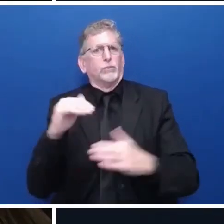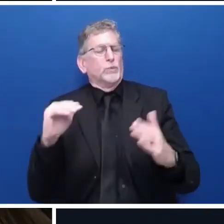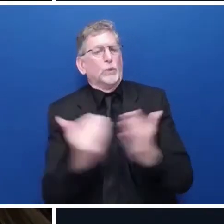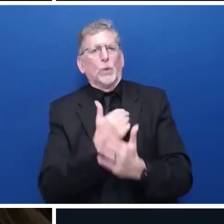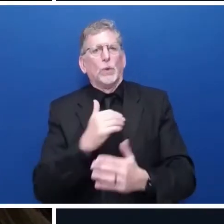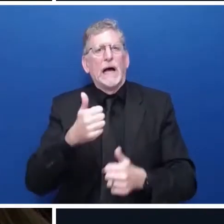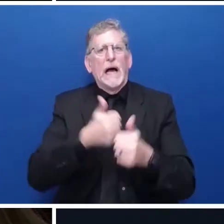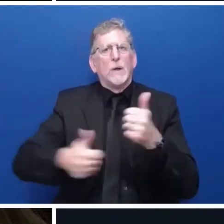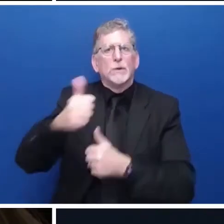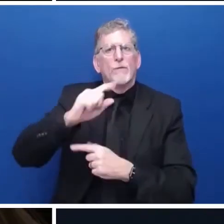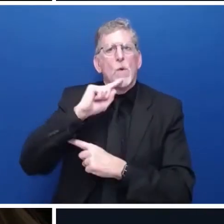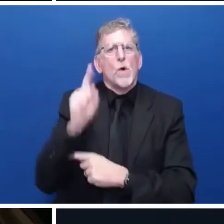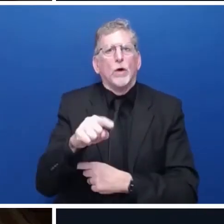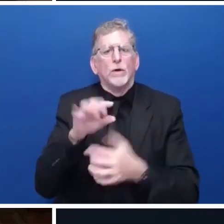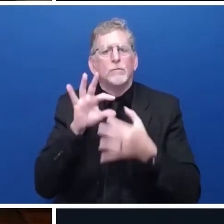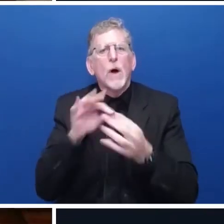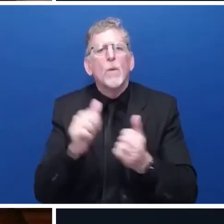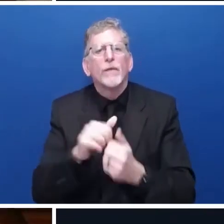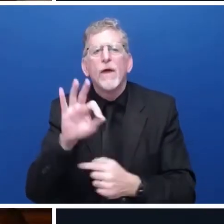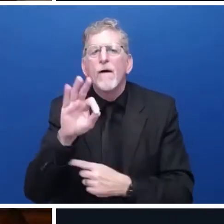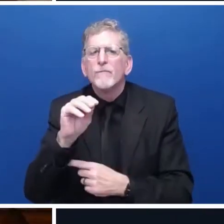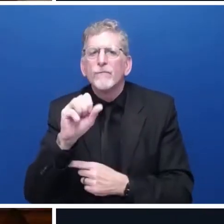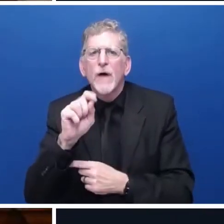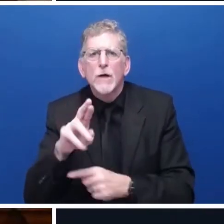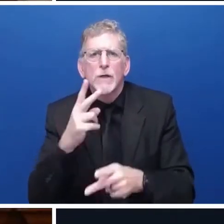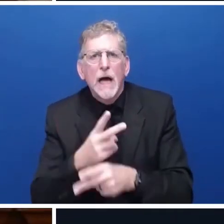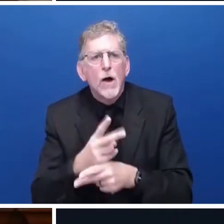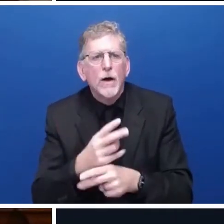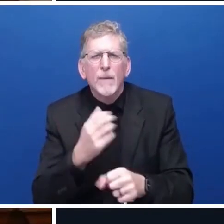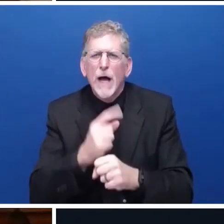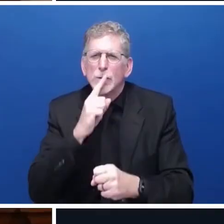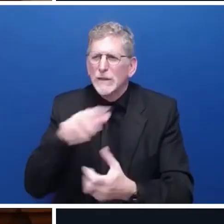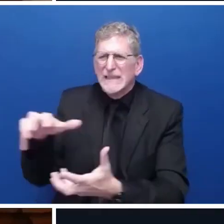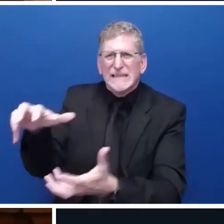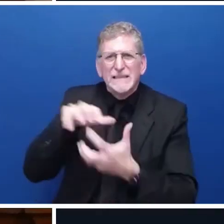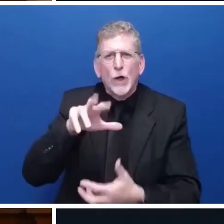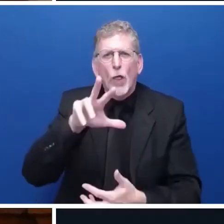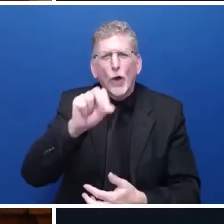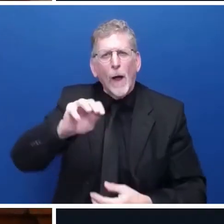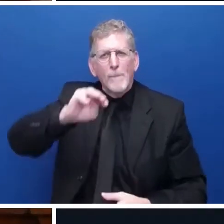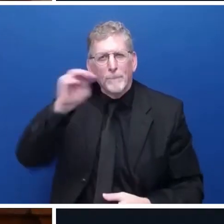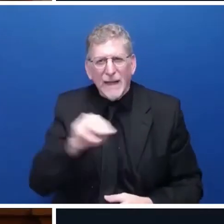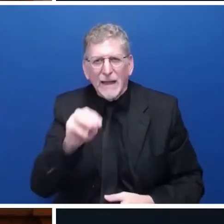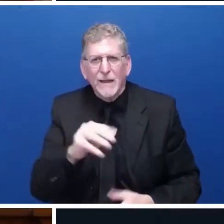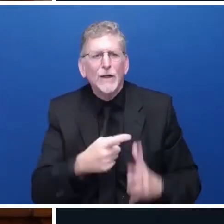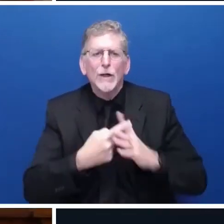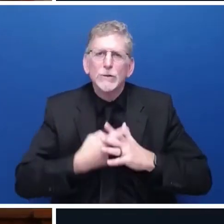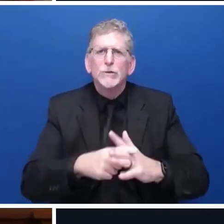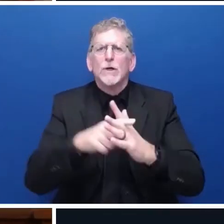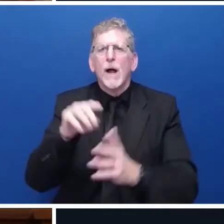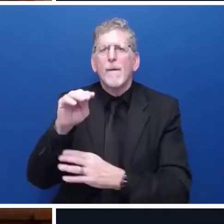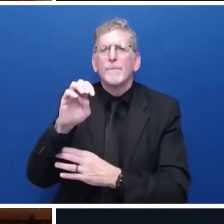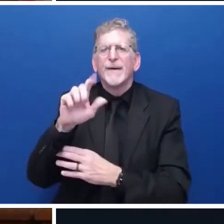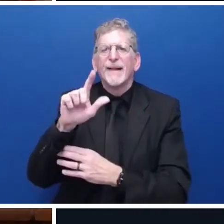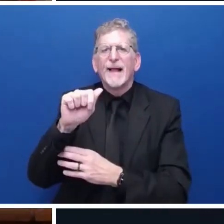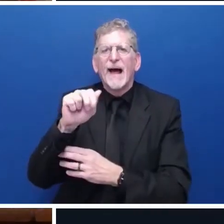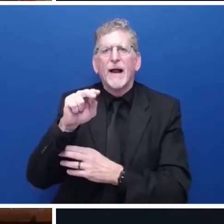million to launch the Melania Trump Foster Youth to Independence Initiative. It's a